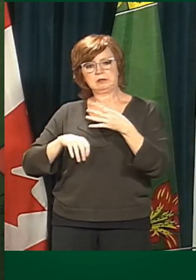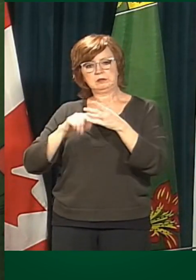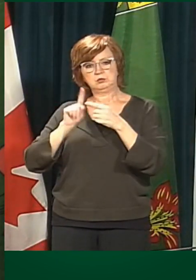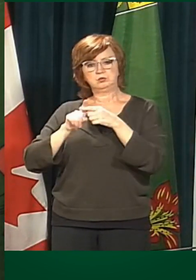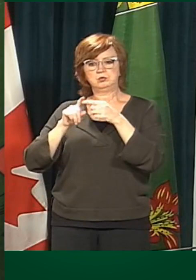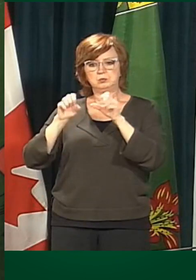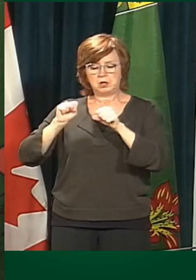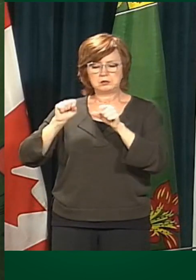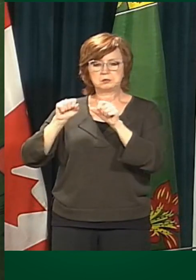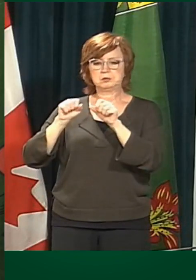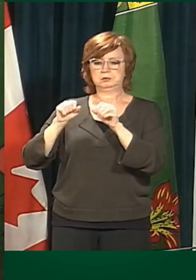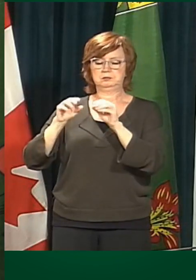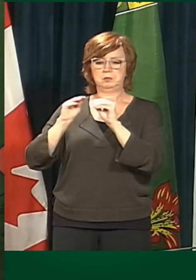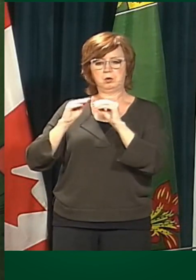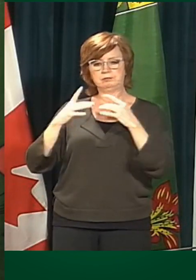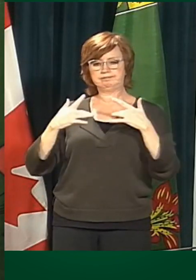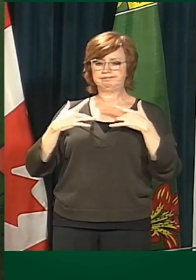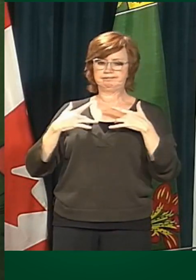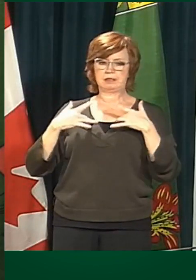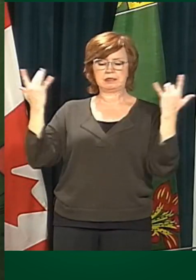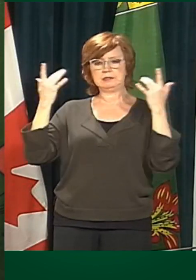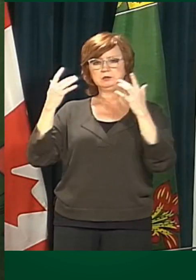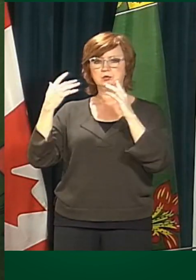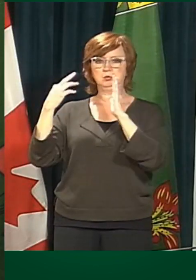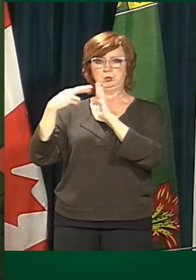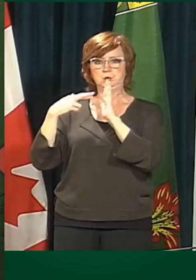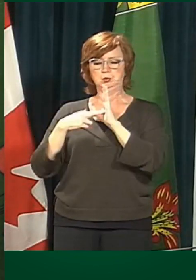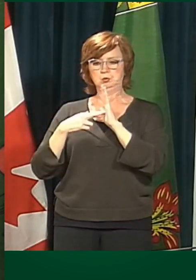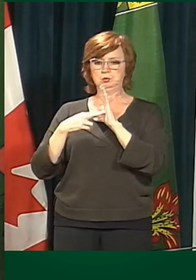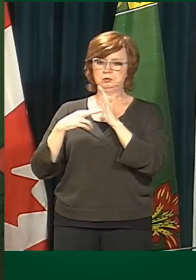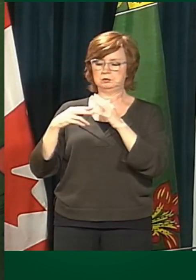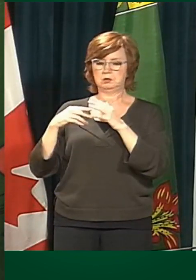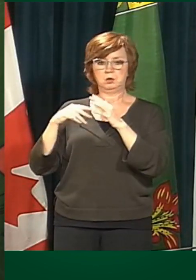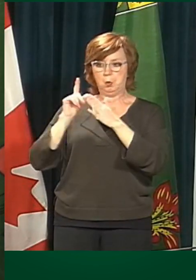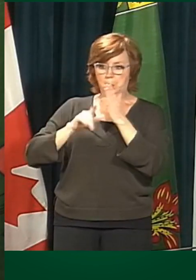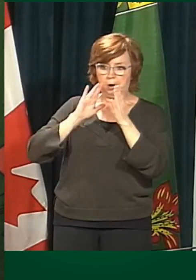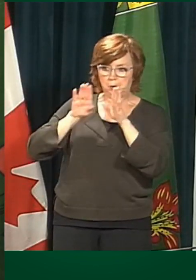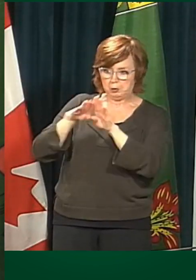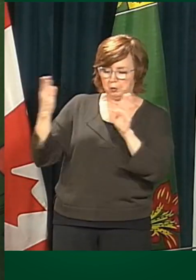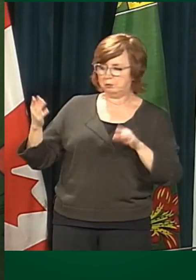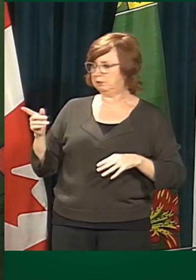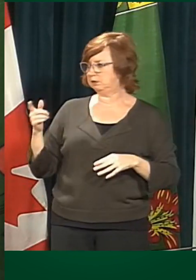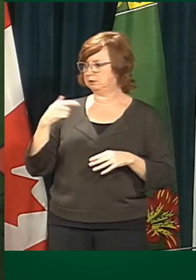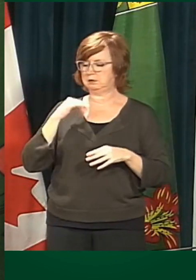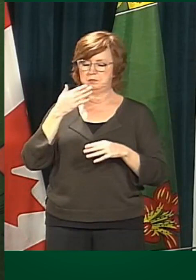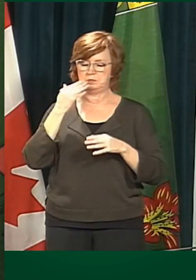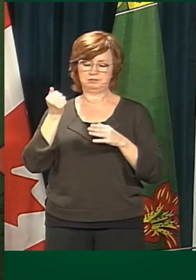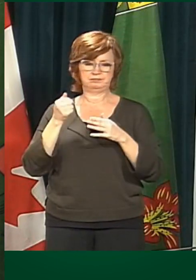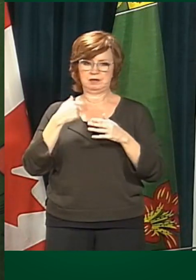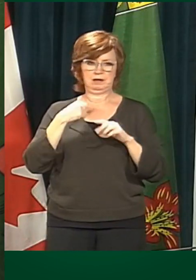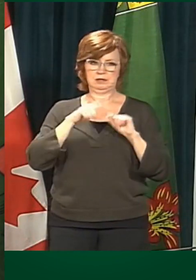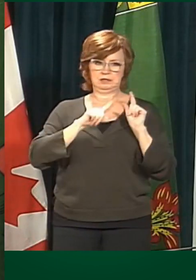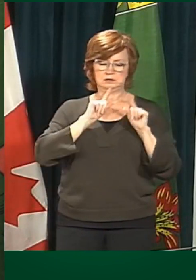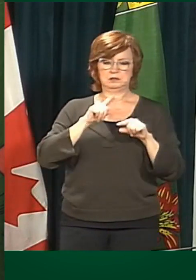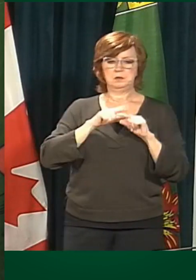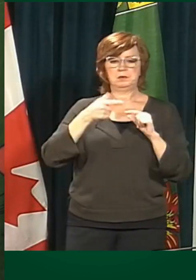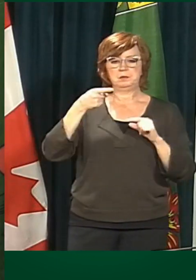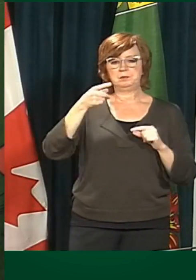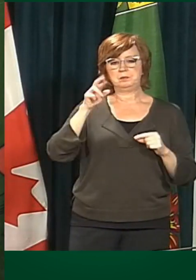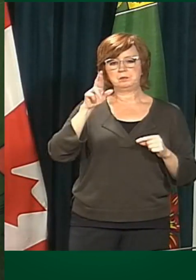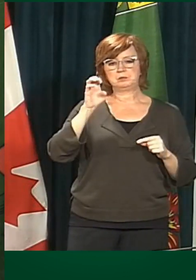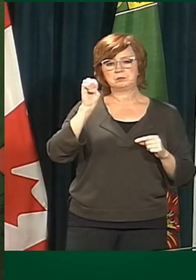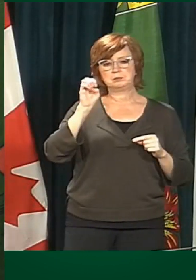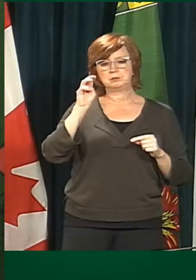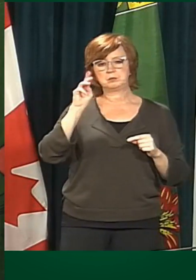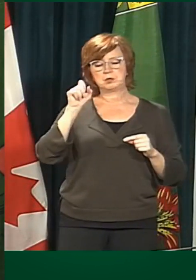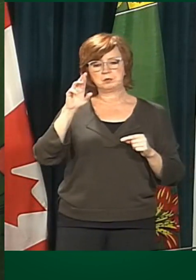So I would defer to the Premier to announce whatever measures, in the coming weeks. But I think it is important